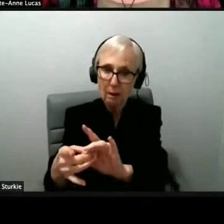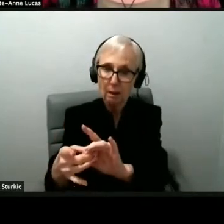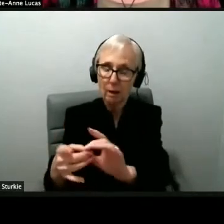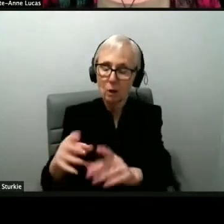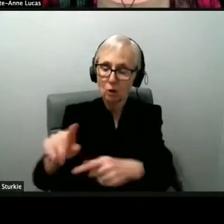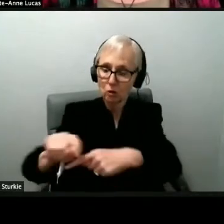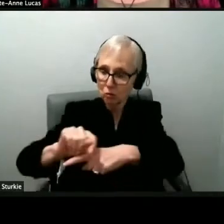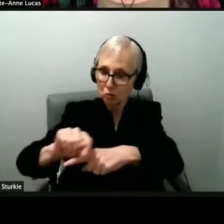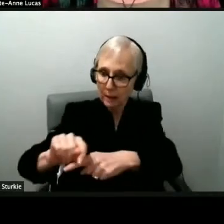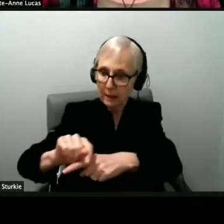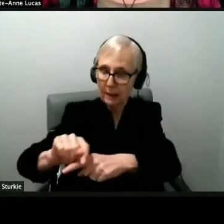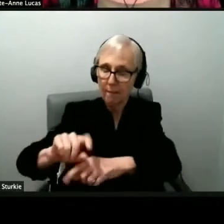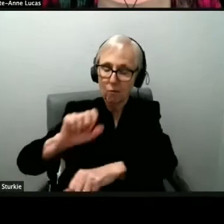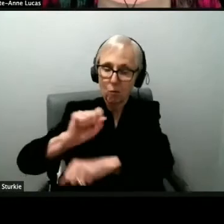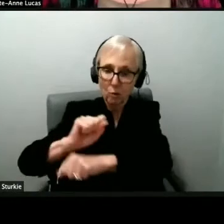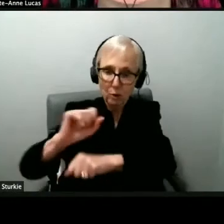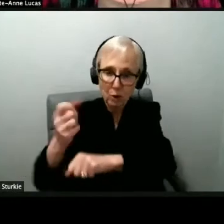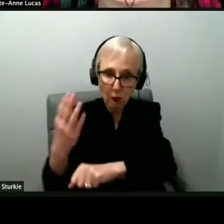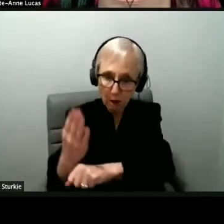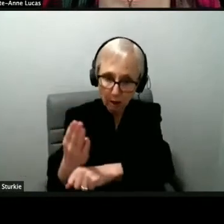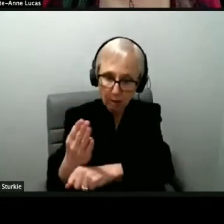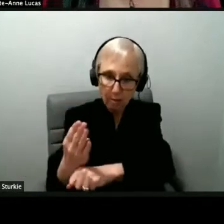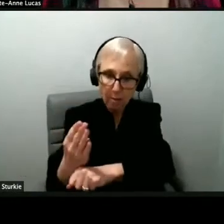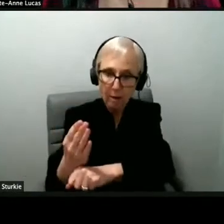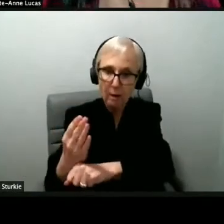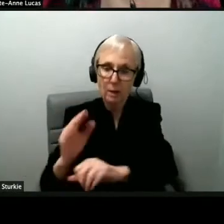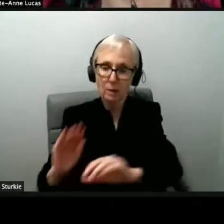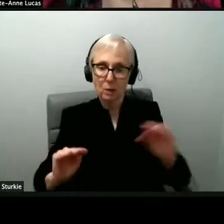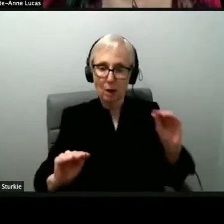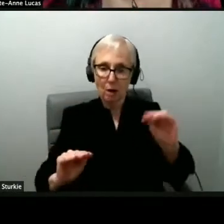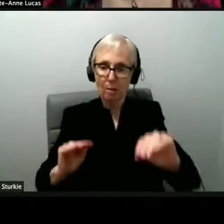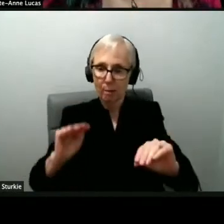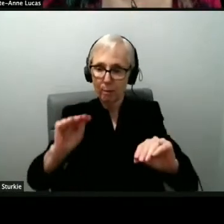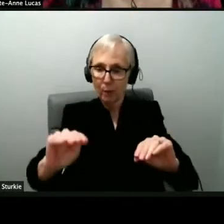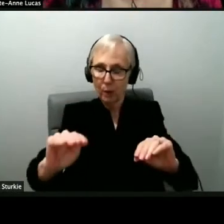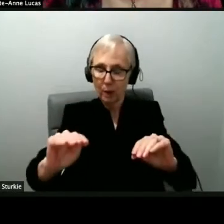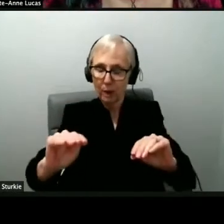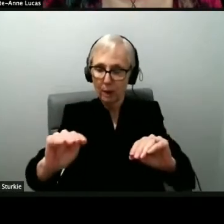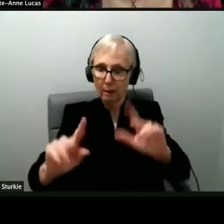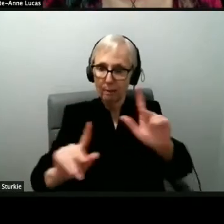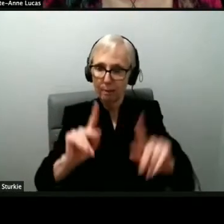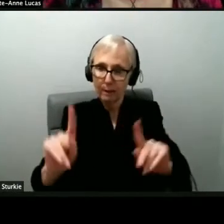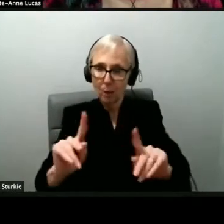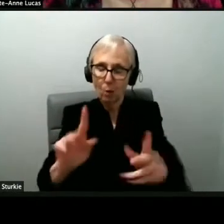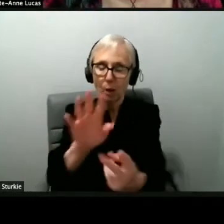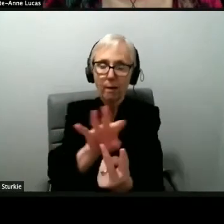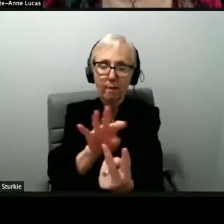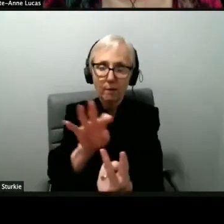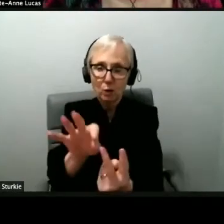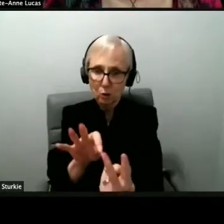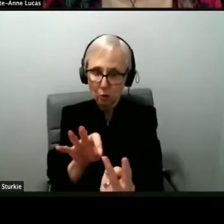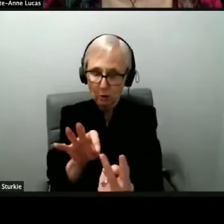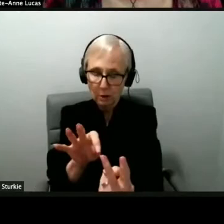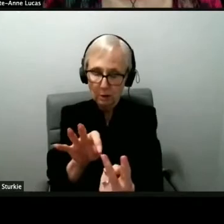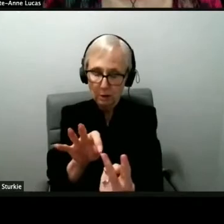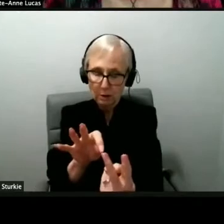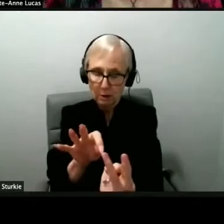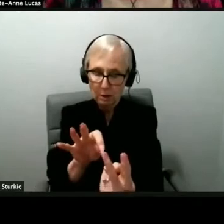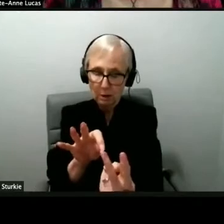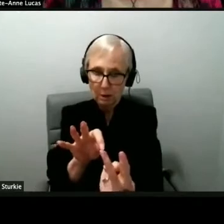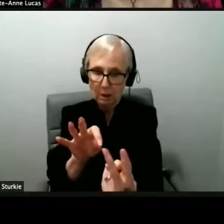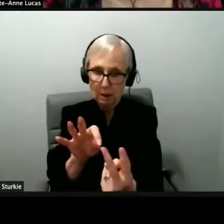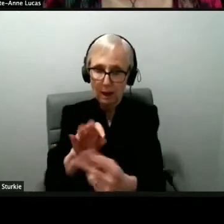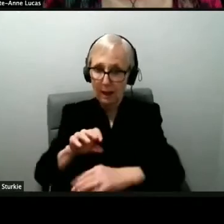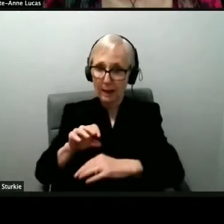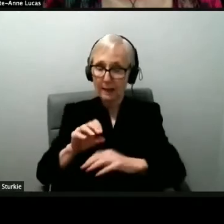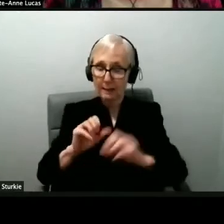vocational areas. We have to start putting our people in a place to where they have a choice. And so with that being said, As a council